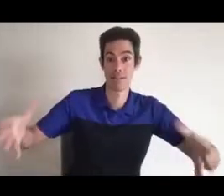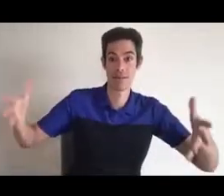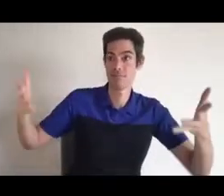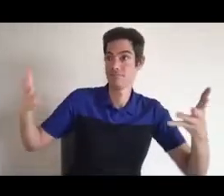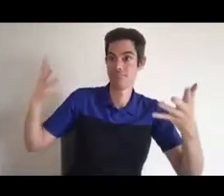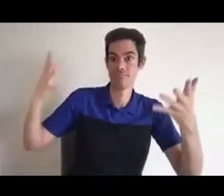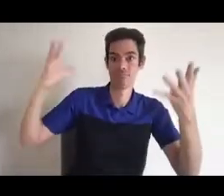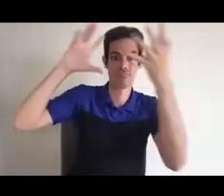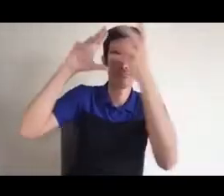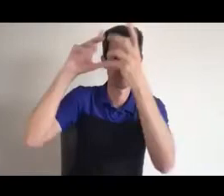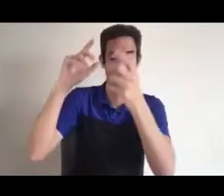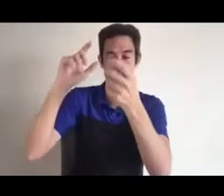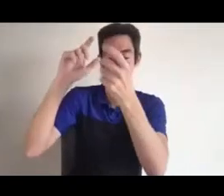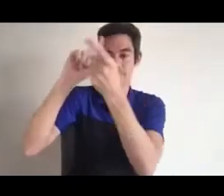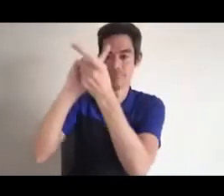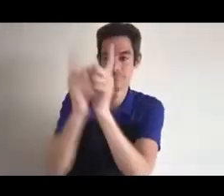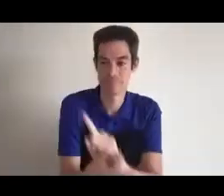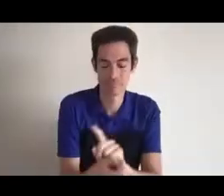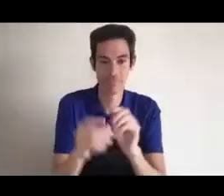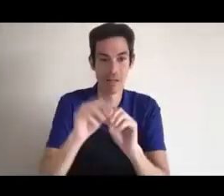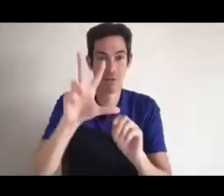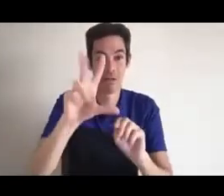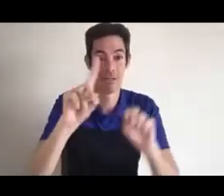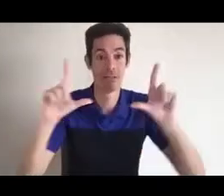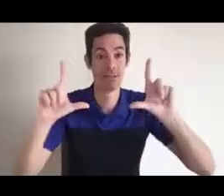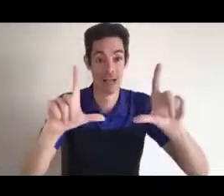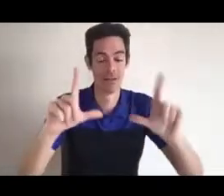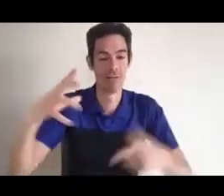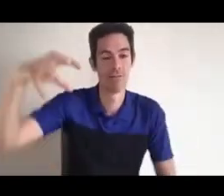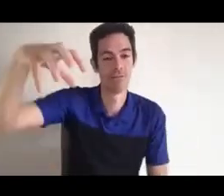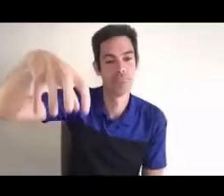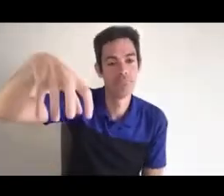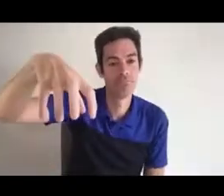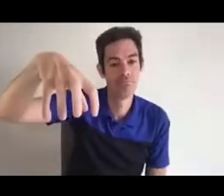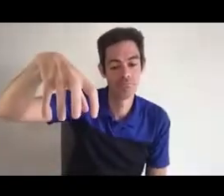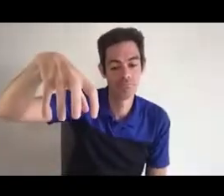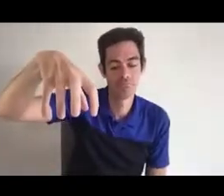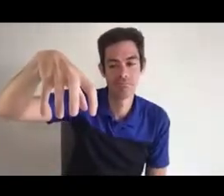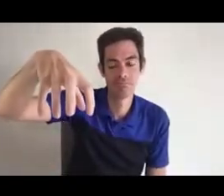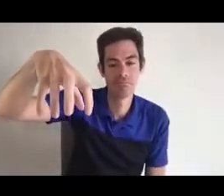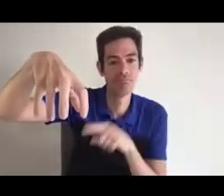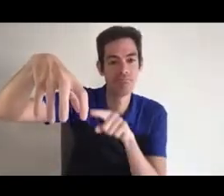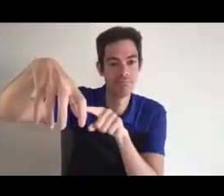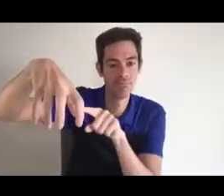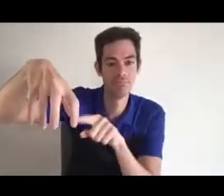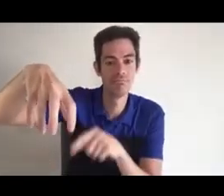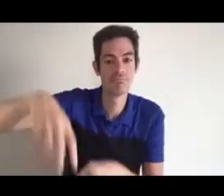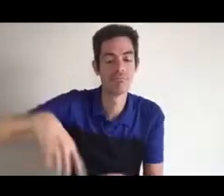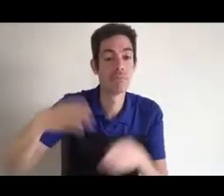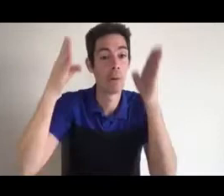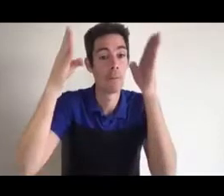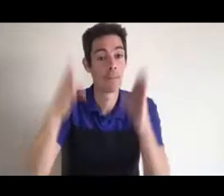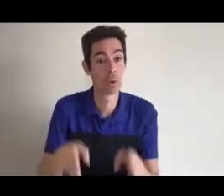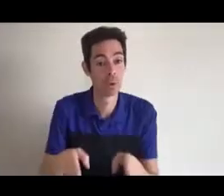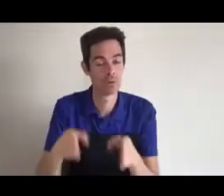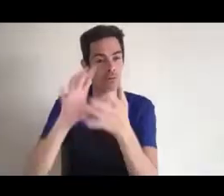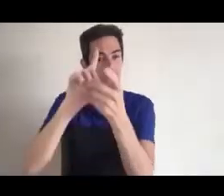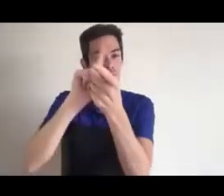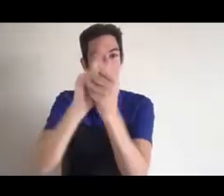So if you're talking about a building, it's huge, but if you're putting it in a 3D scene, it's like